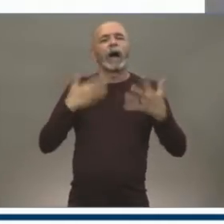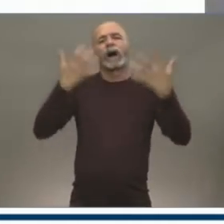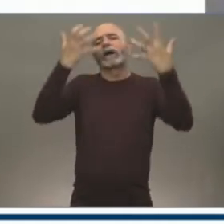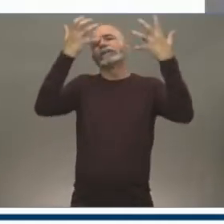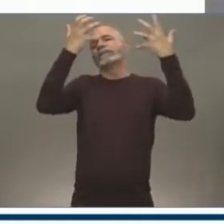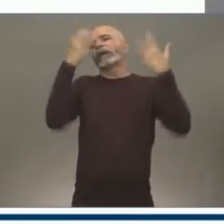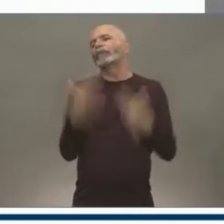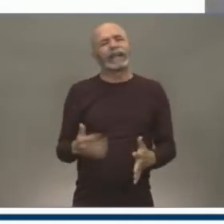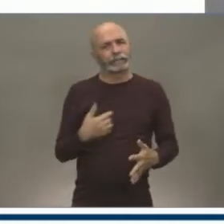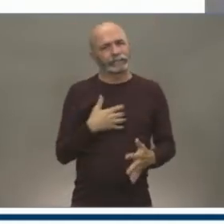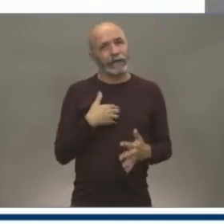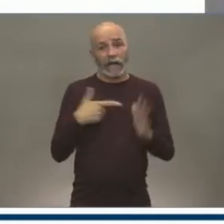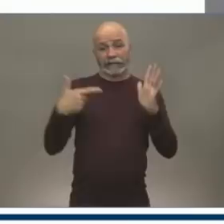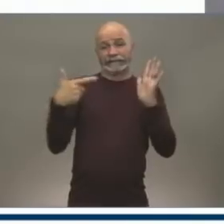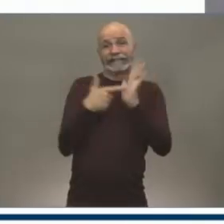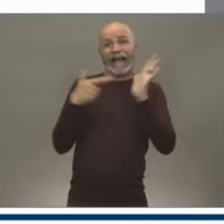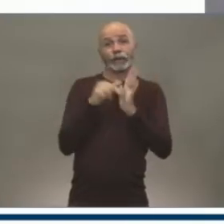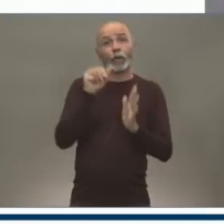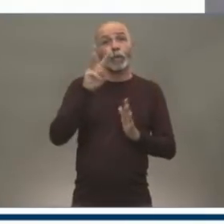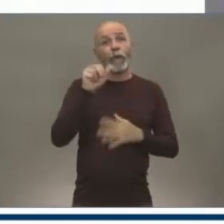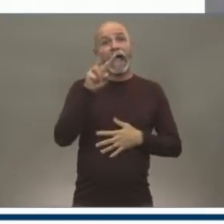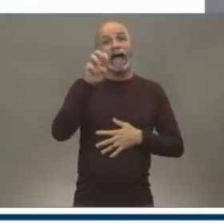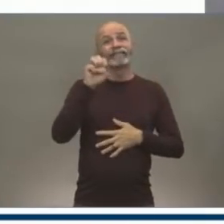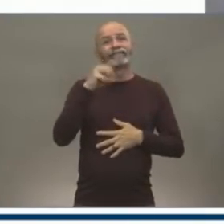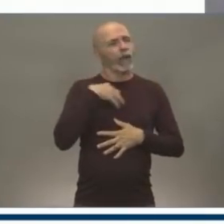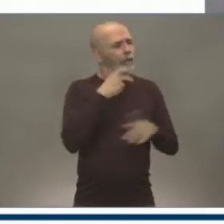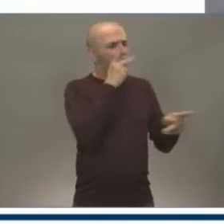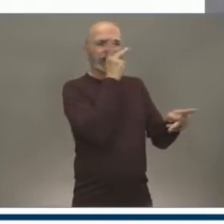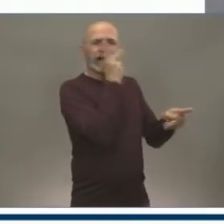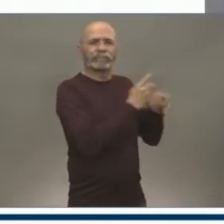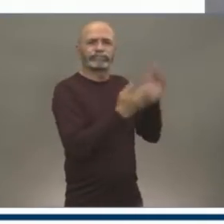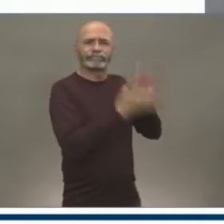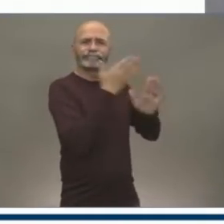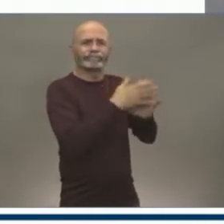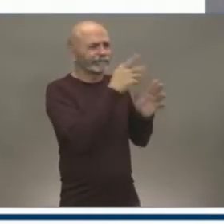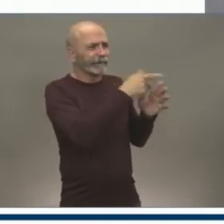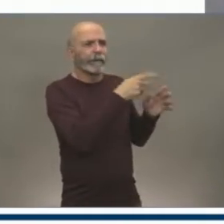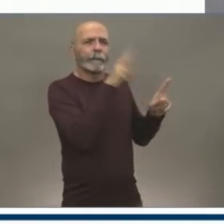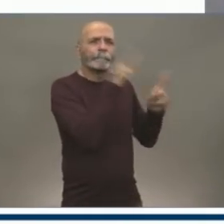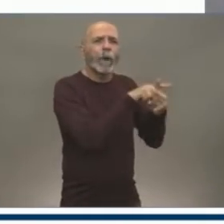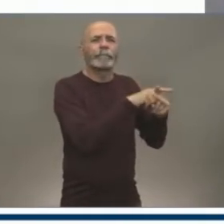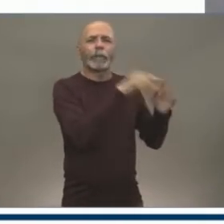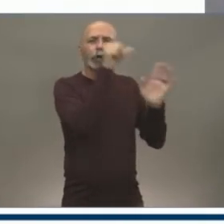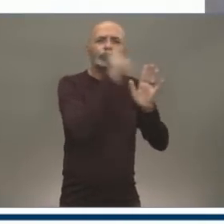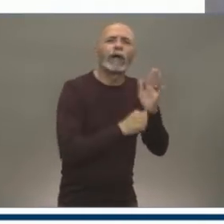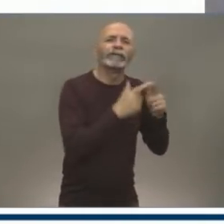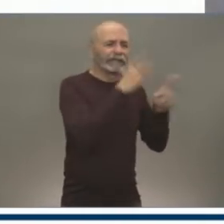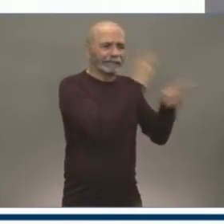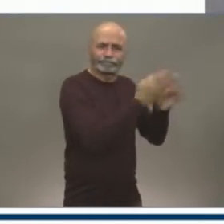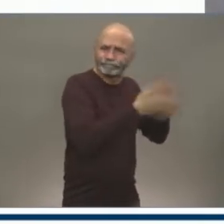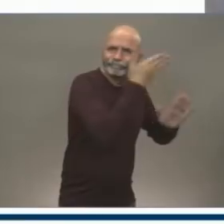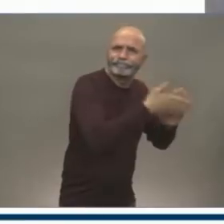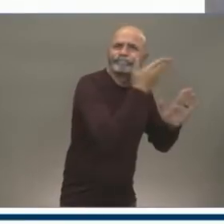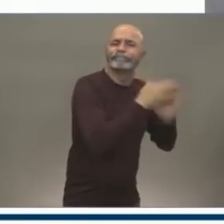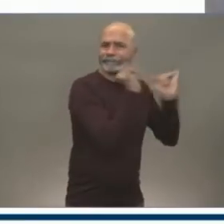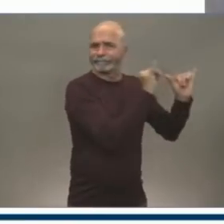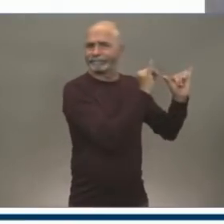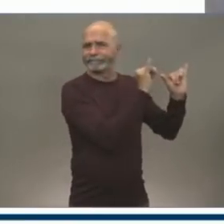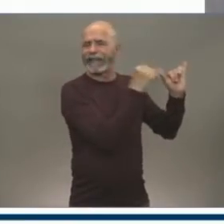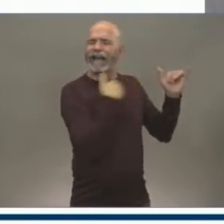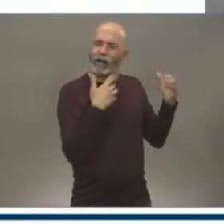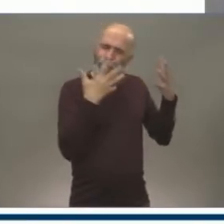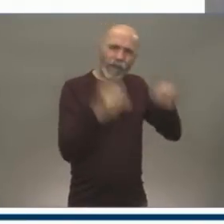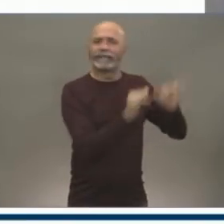the second wave, we continue to let our healthcare system, our acute care system operate. So when our